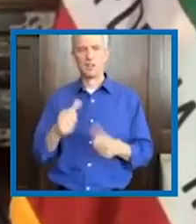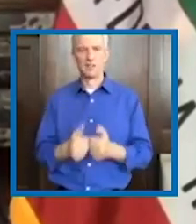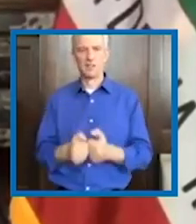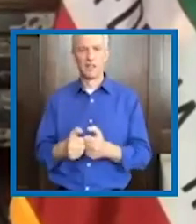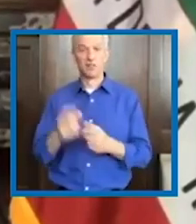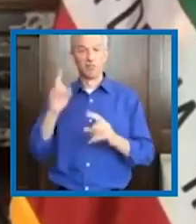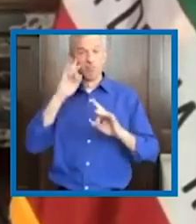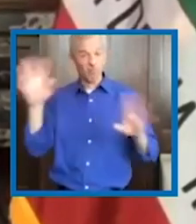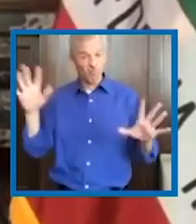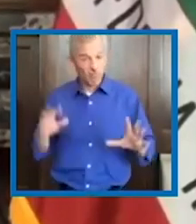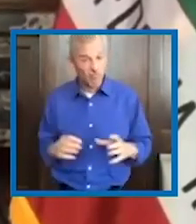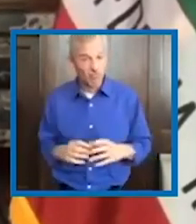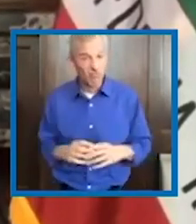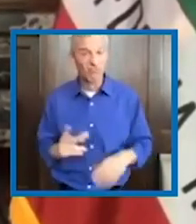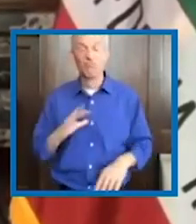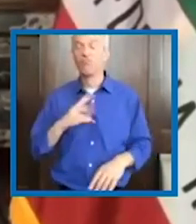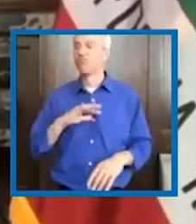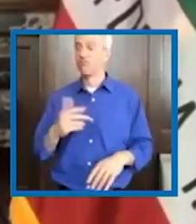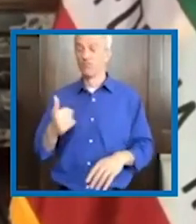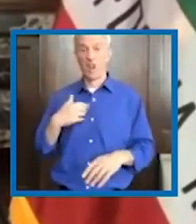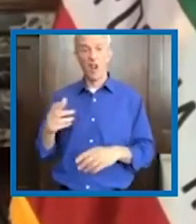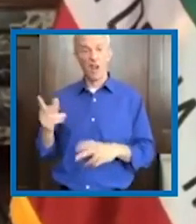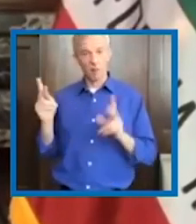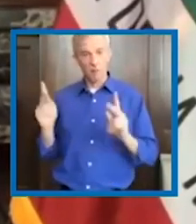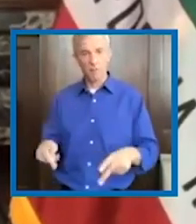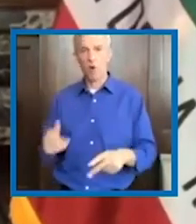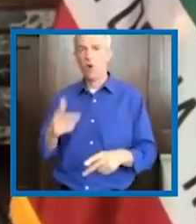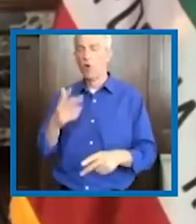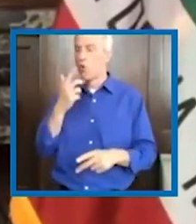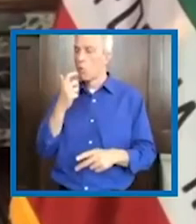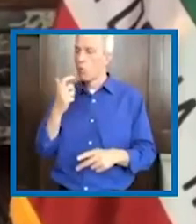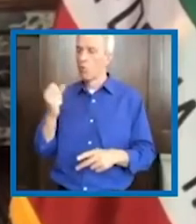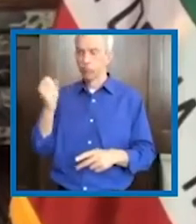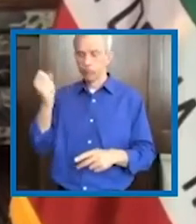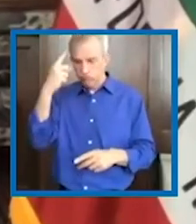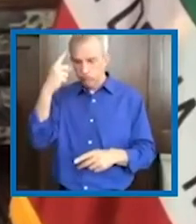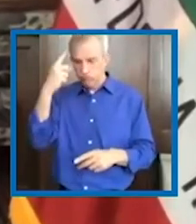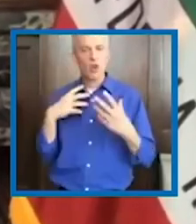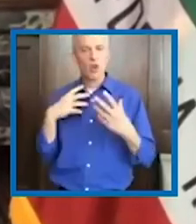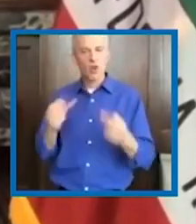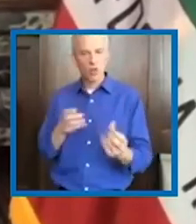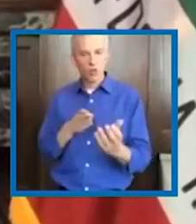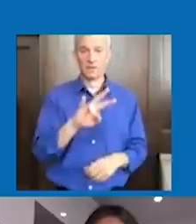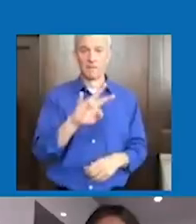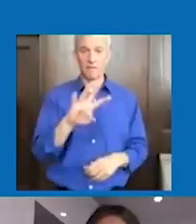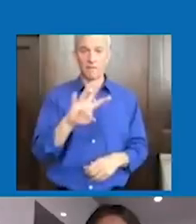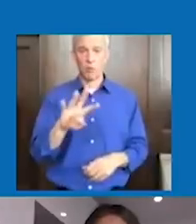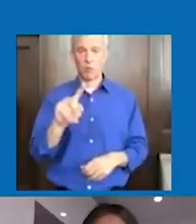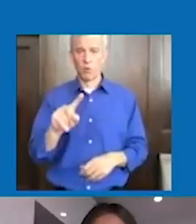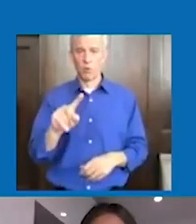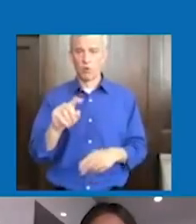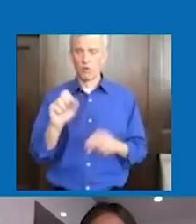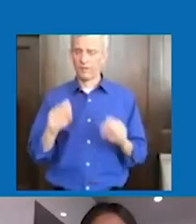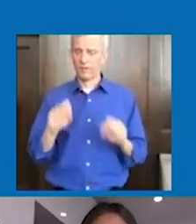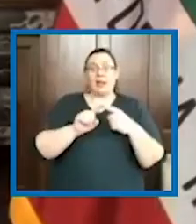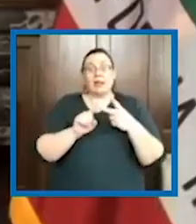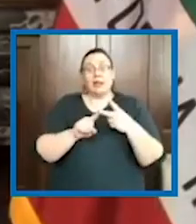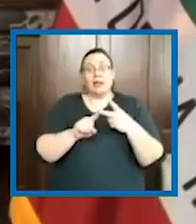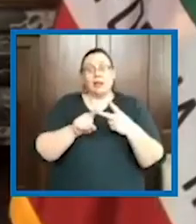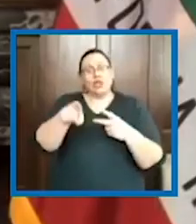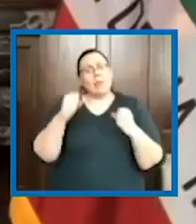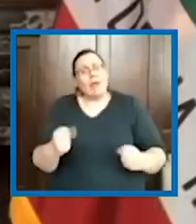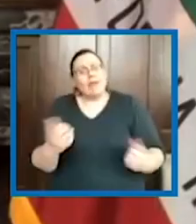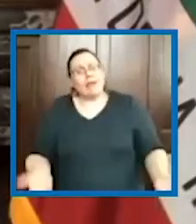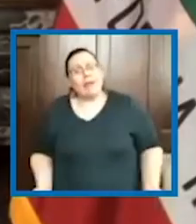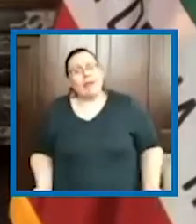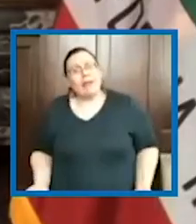have a trained professional, somebody who's close by here in LA, and that can really help. It's 741-741. Something